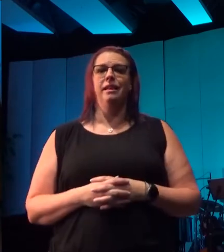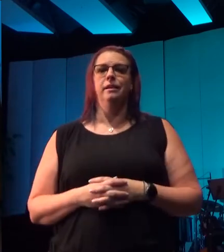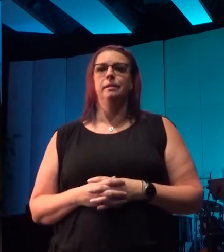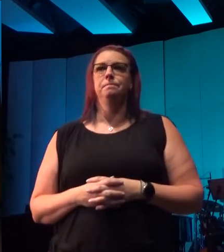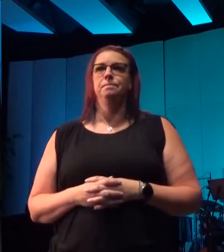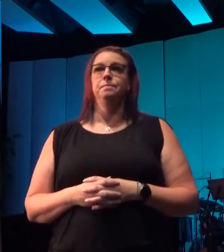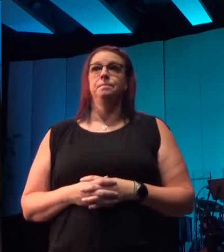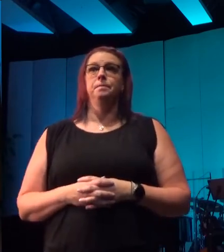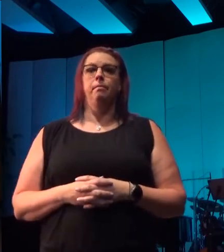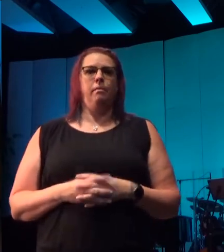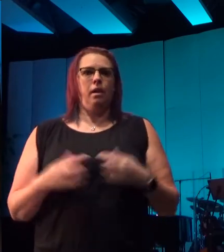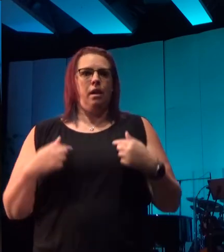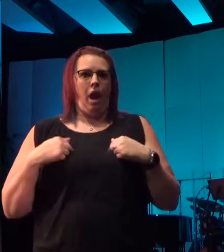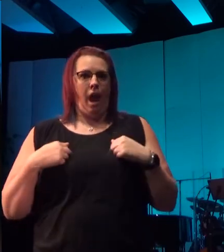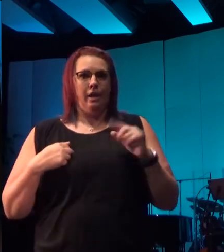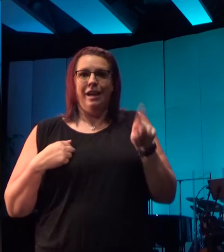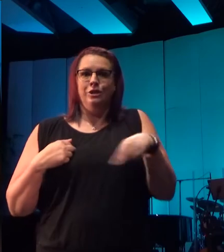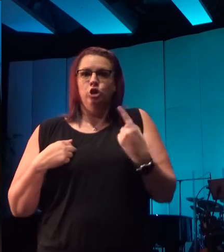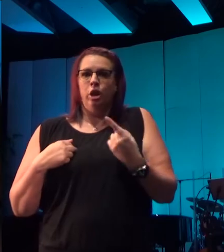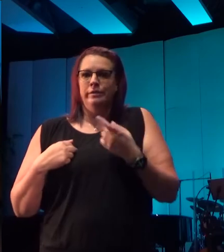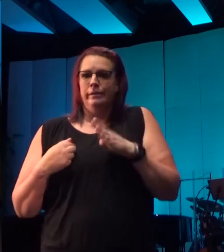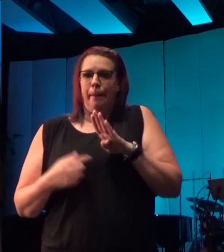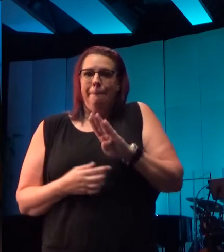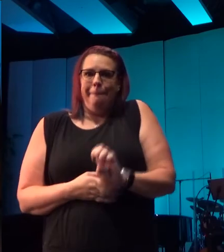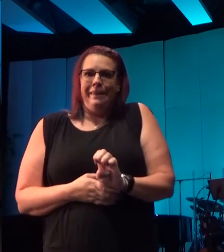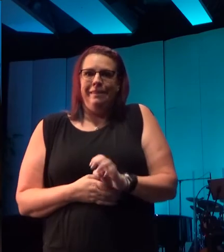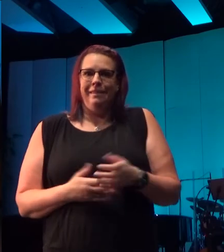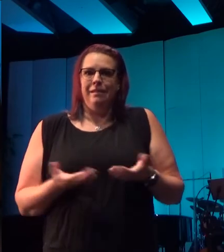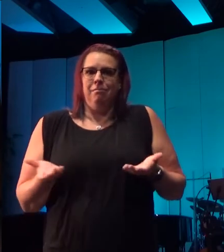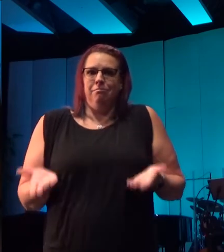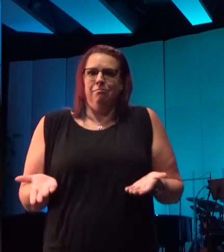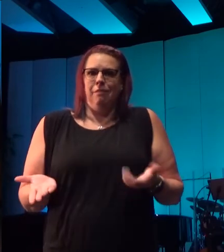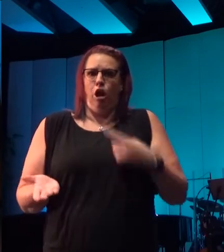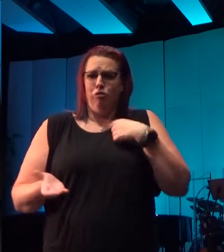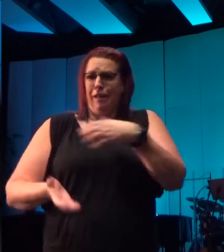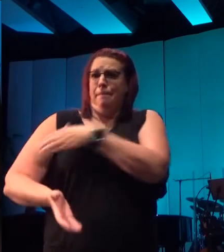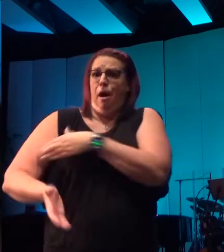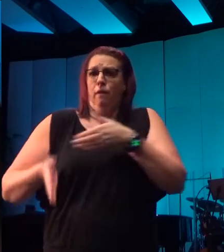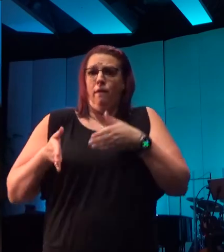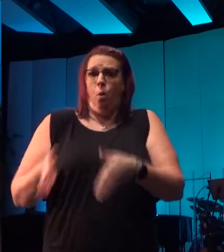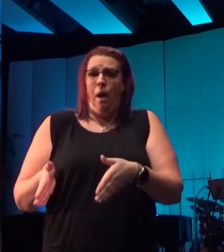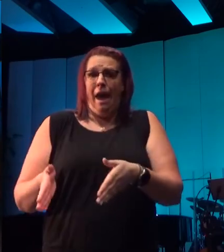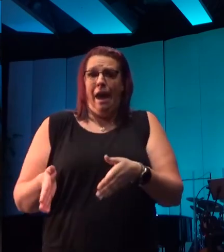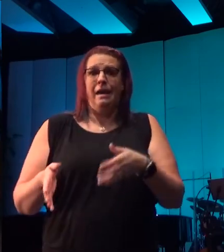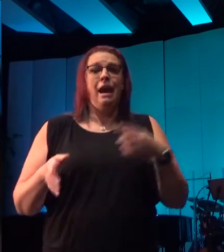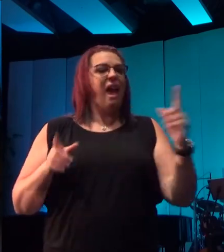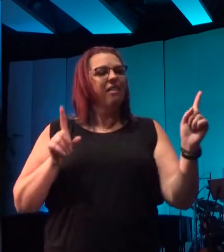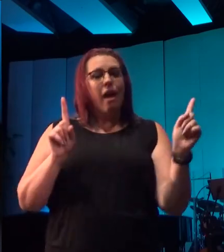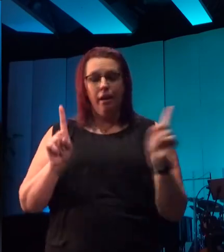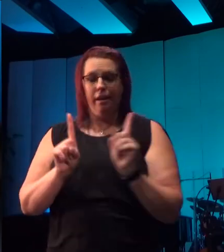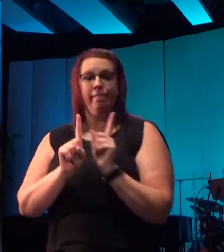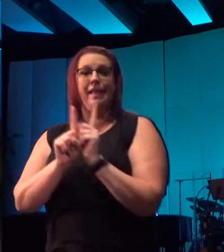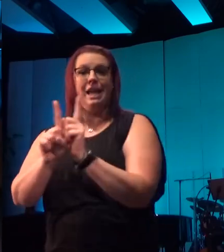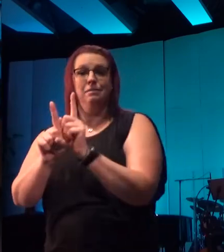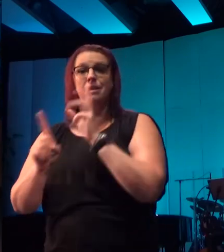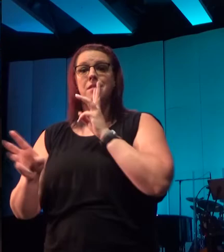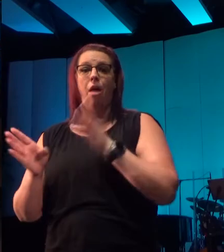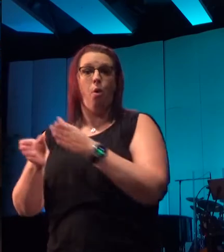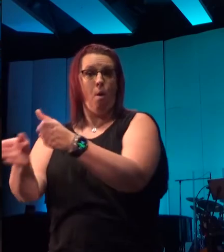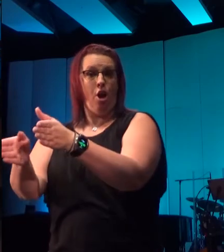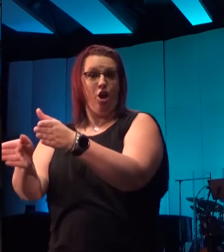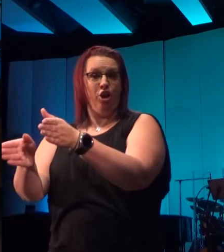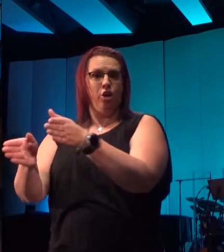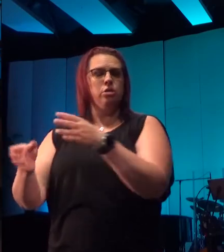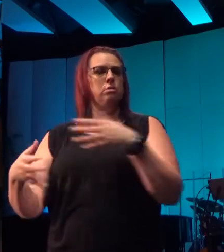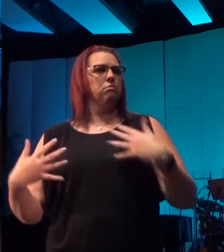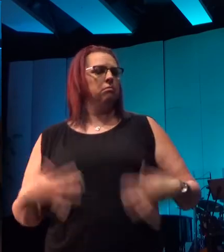And I can be in a very powerful way. And then he said, he leads me beside the still waters. Very powerful as well,